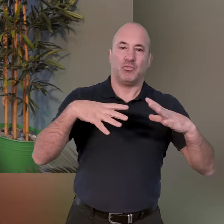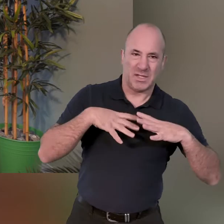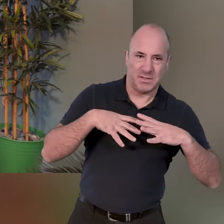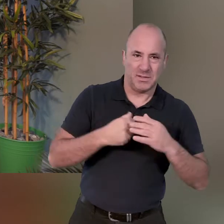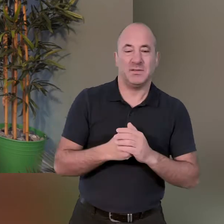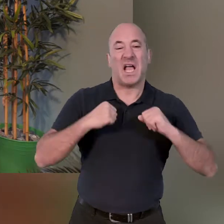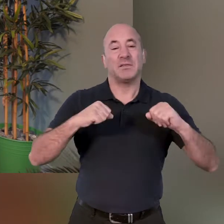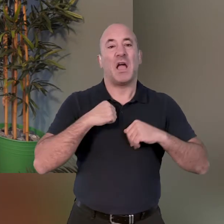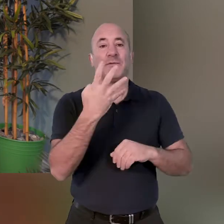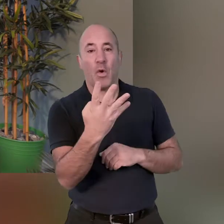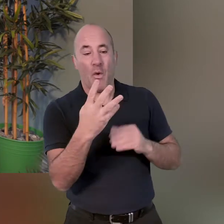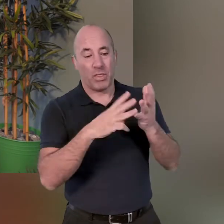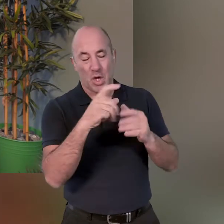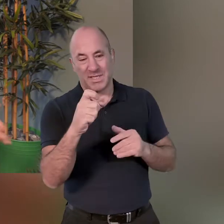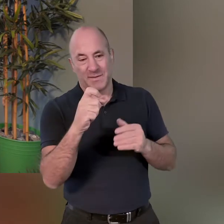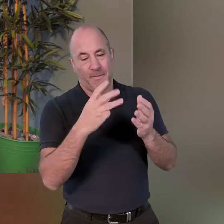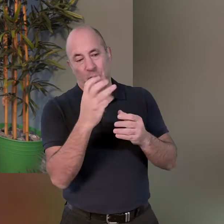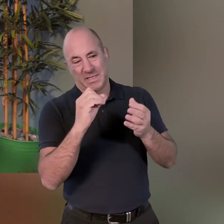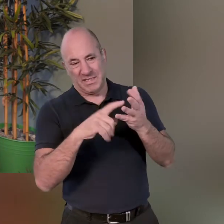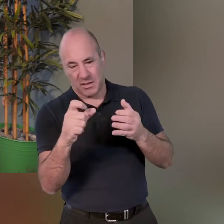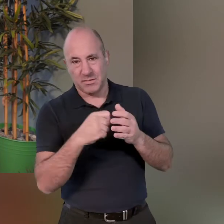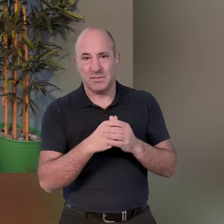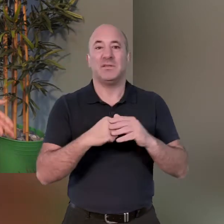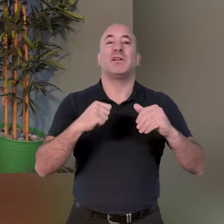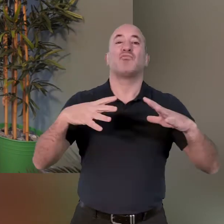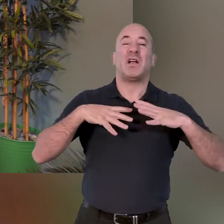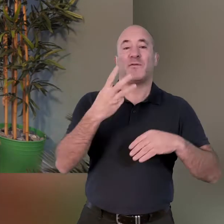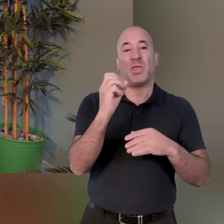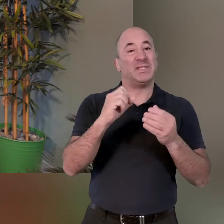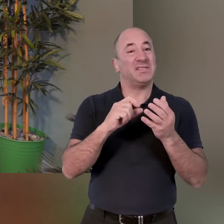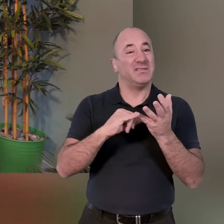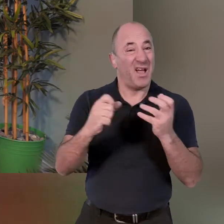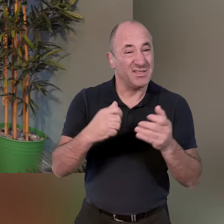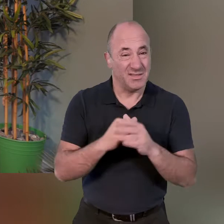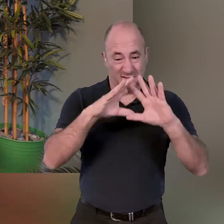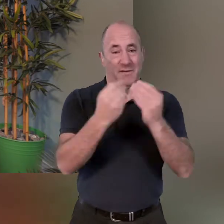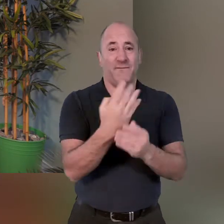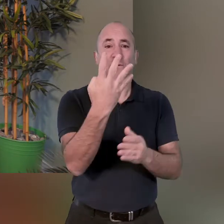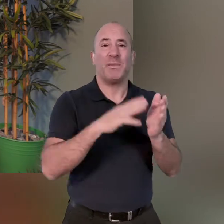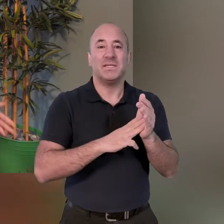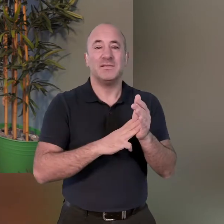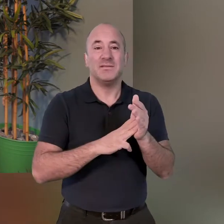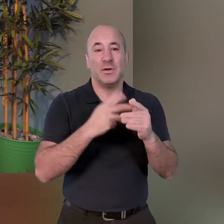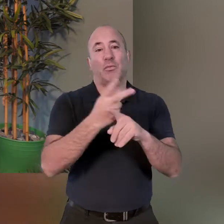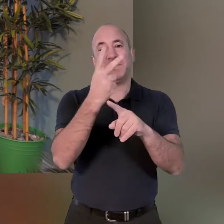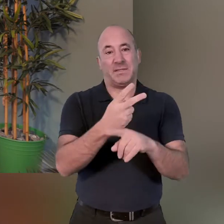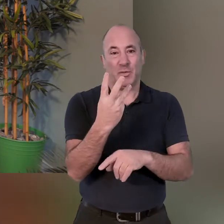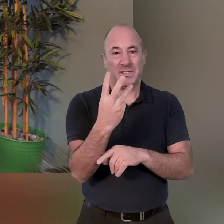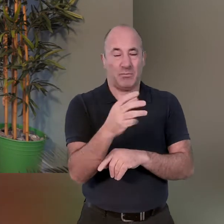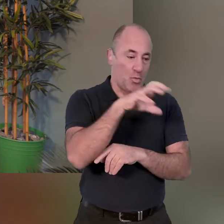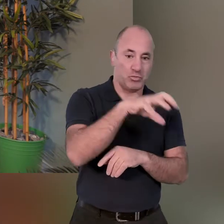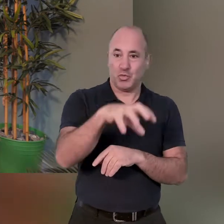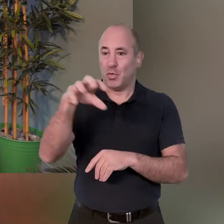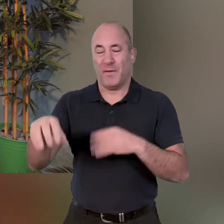rest, 30 seconds of exercise 4, 30 seconds rest. That's up to 4 minutes, and then we're going to repeat that 3 times to get up to the